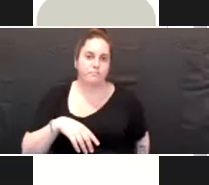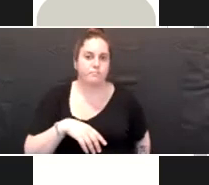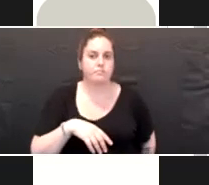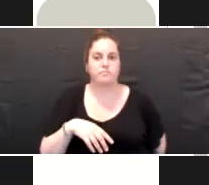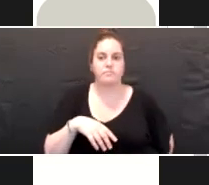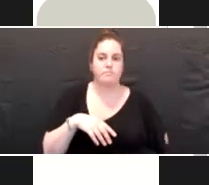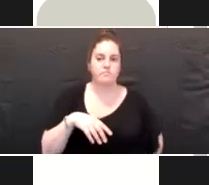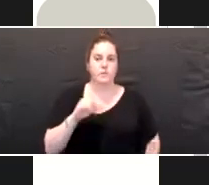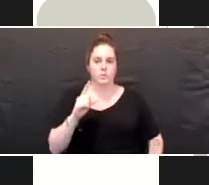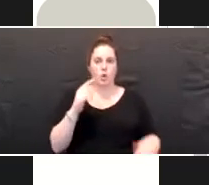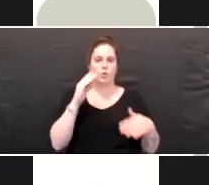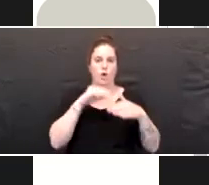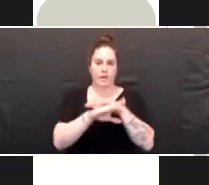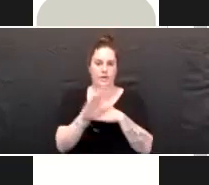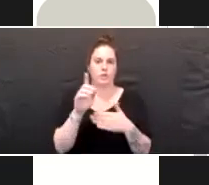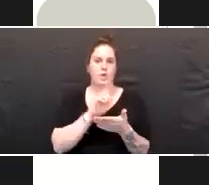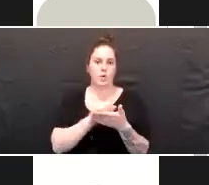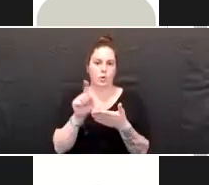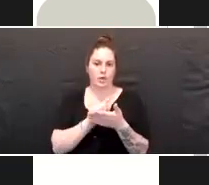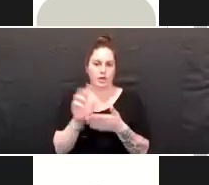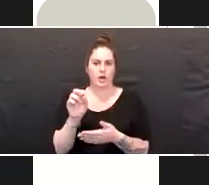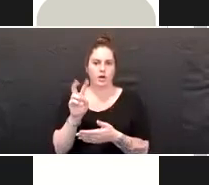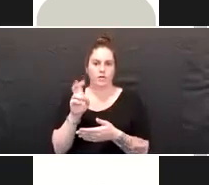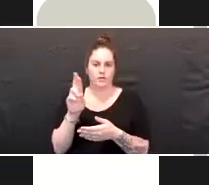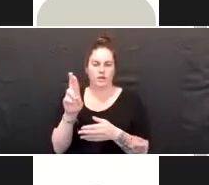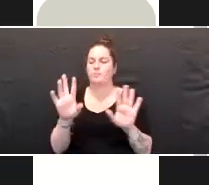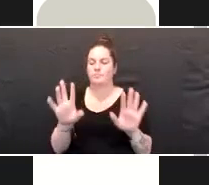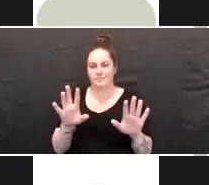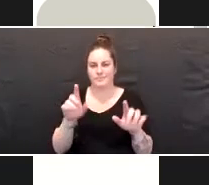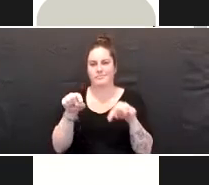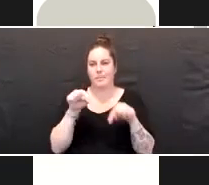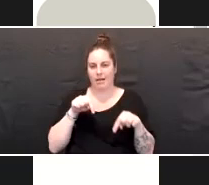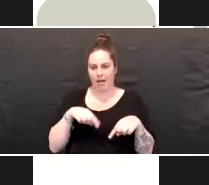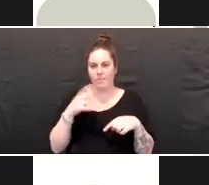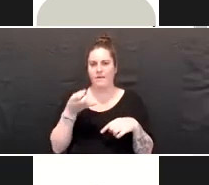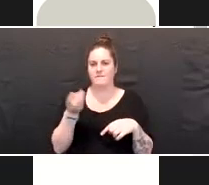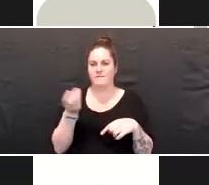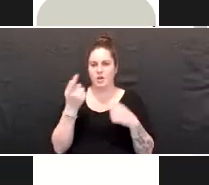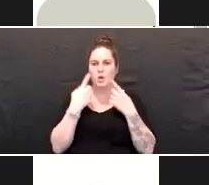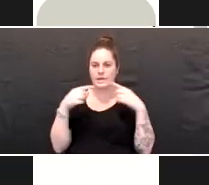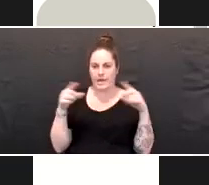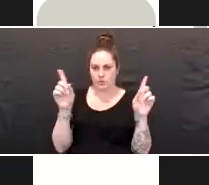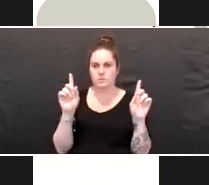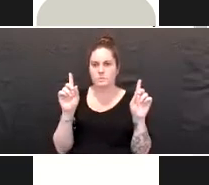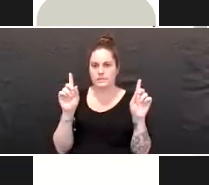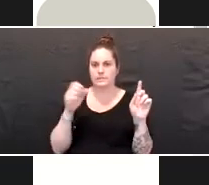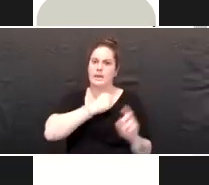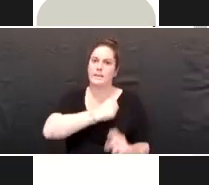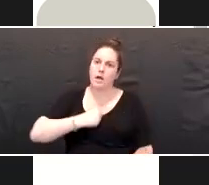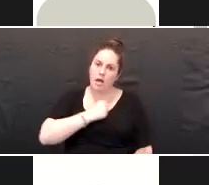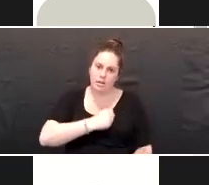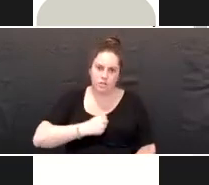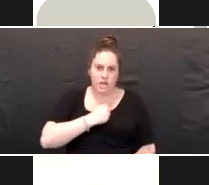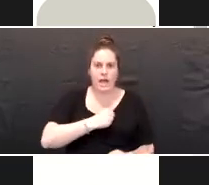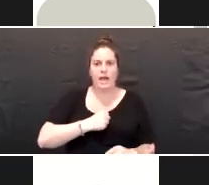let me go into the weekly over. Well, I'll start with the announcements because I did make a few. I do apologize about getting